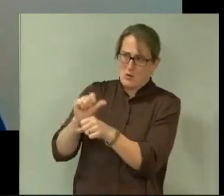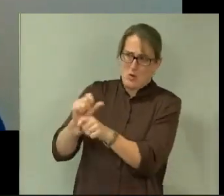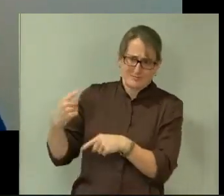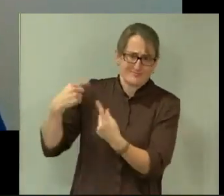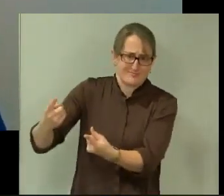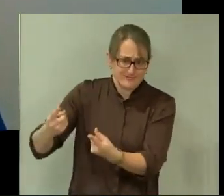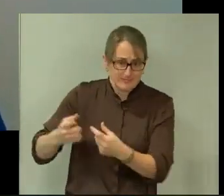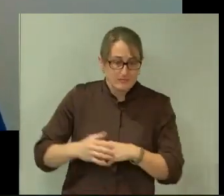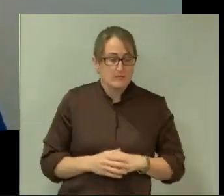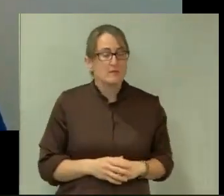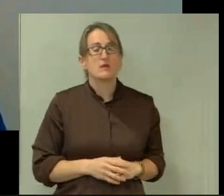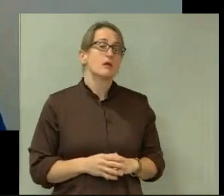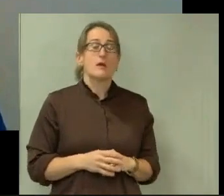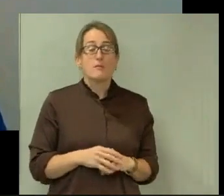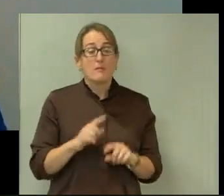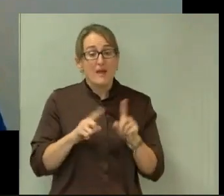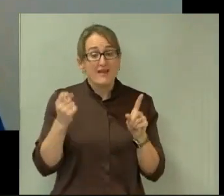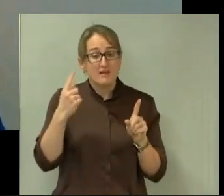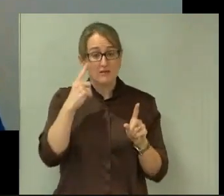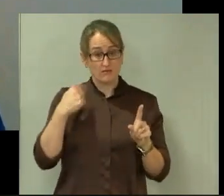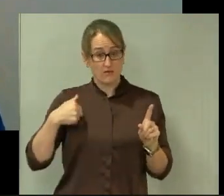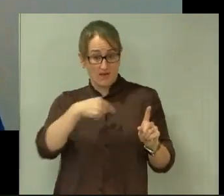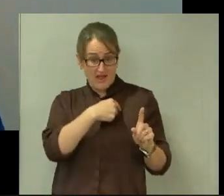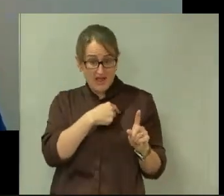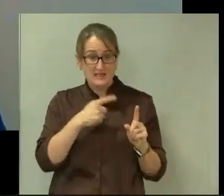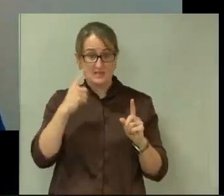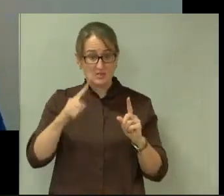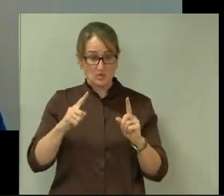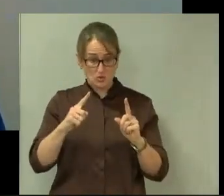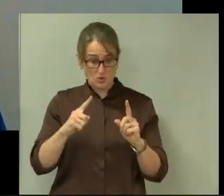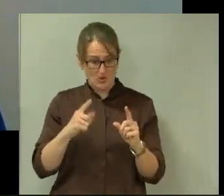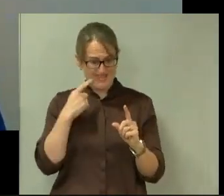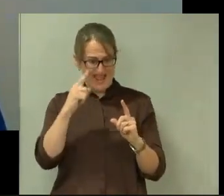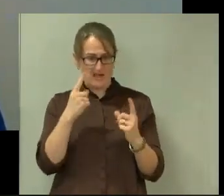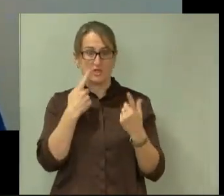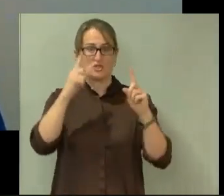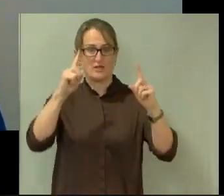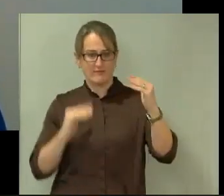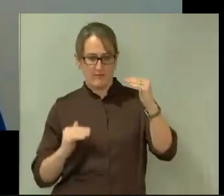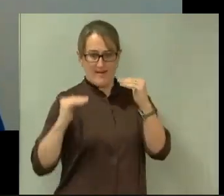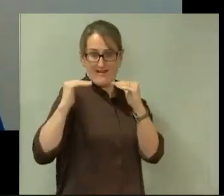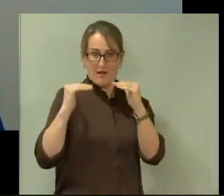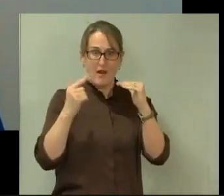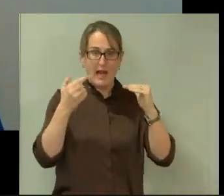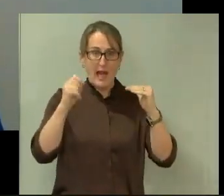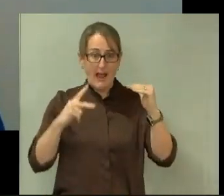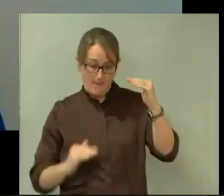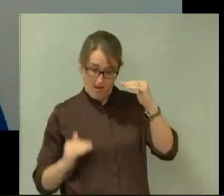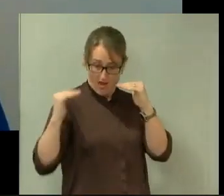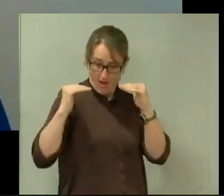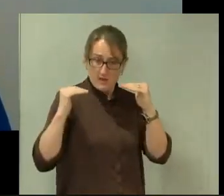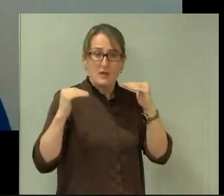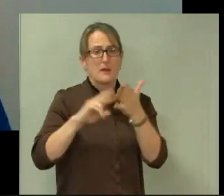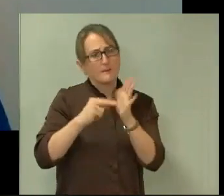matter is that in order to continue to properly close the achievement gap, our students need to be at school 5 days a week.